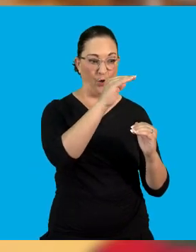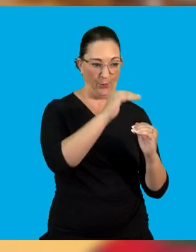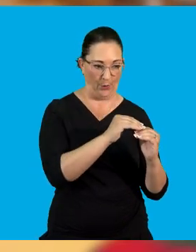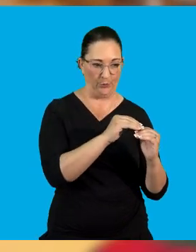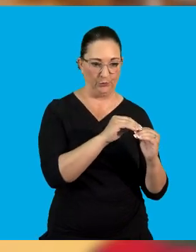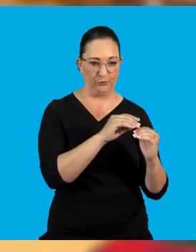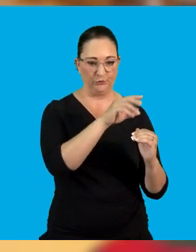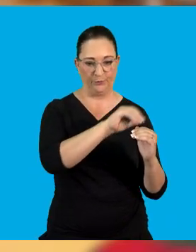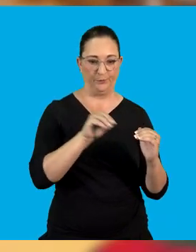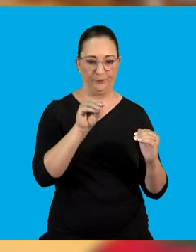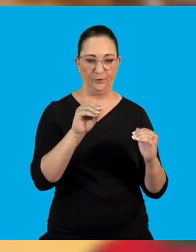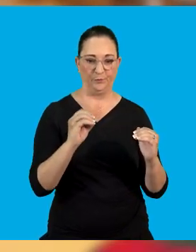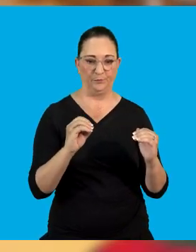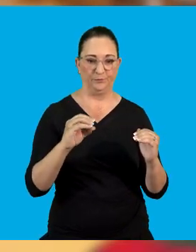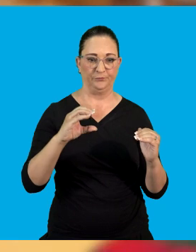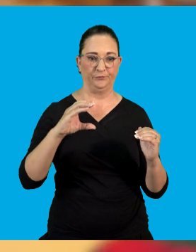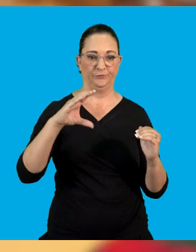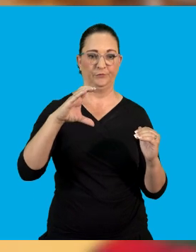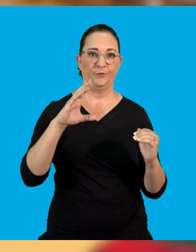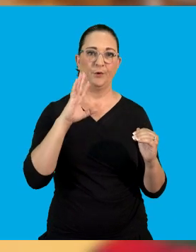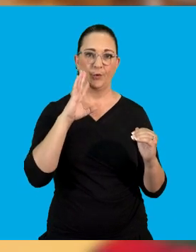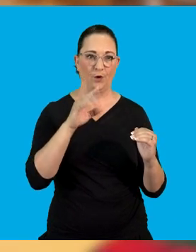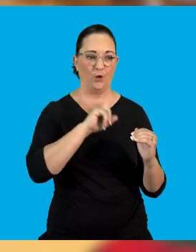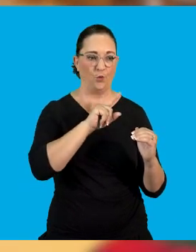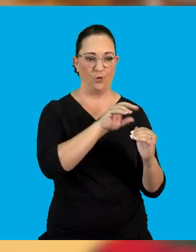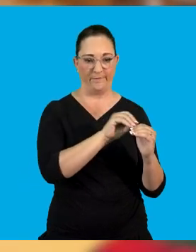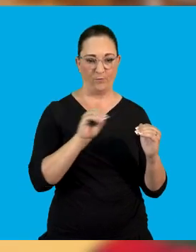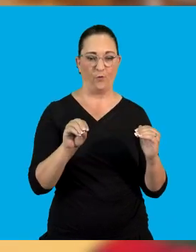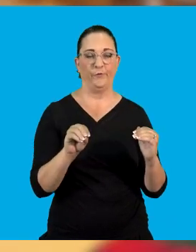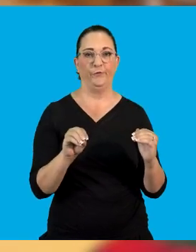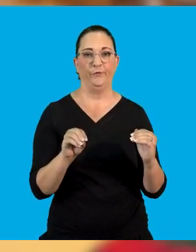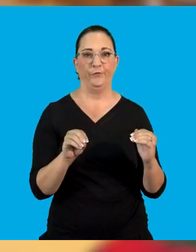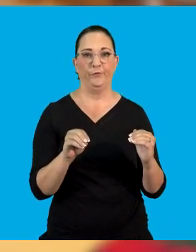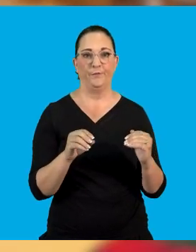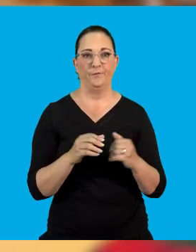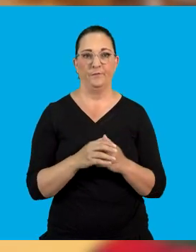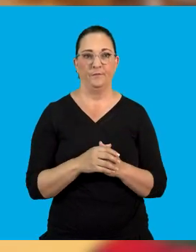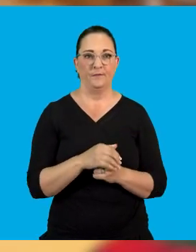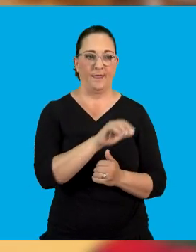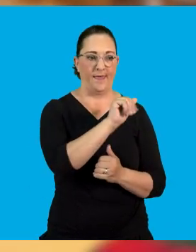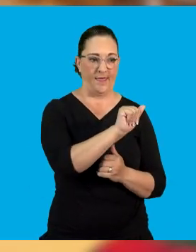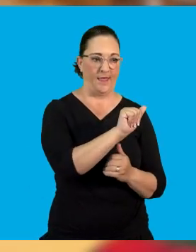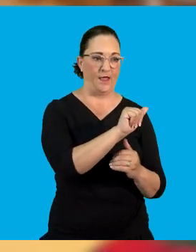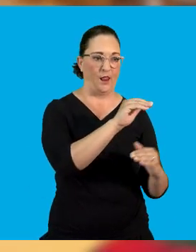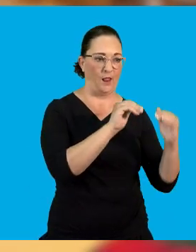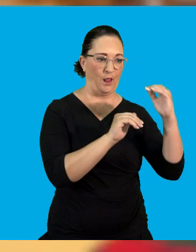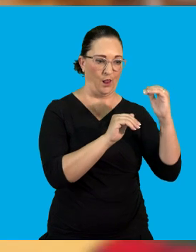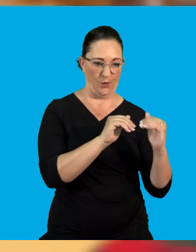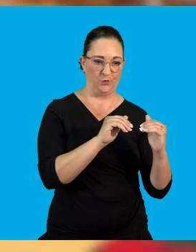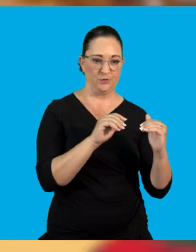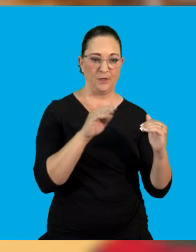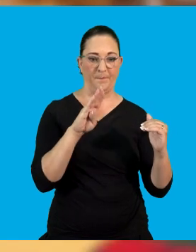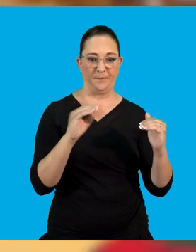if one loses electrons, the other one needs to gain those electrons lost by the other material. So if material A